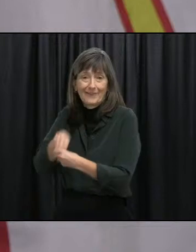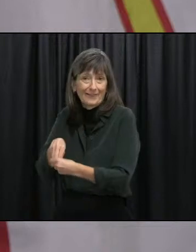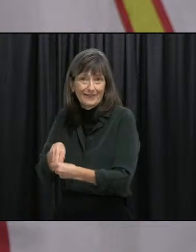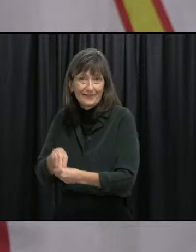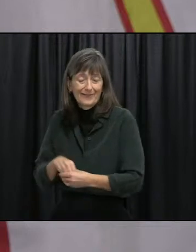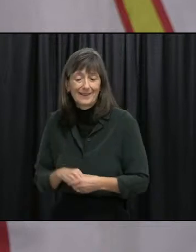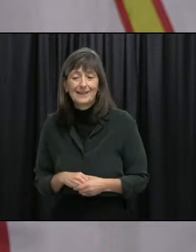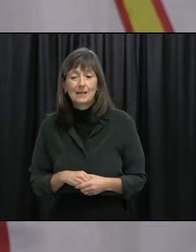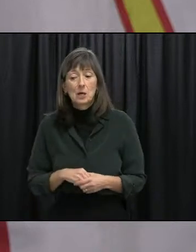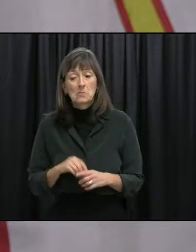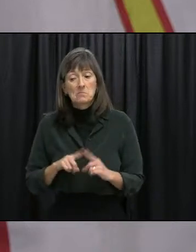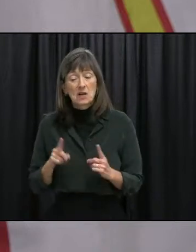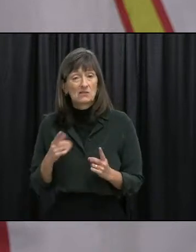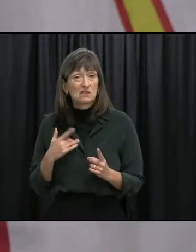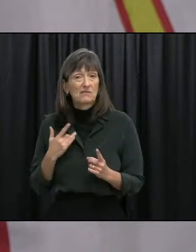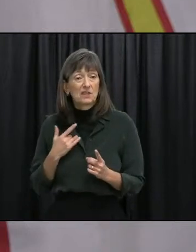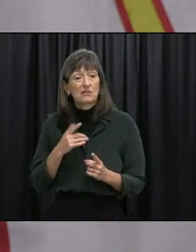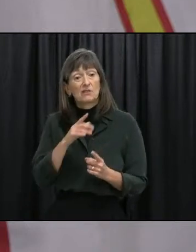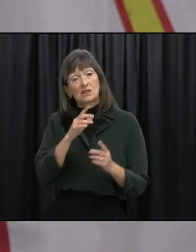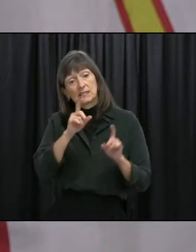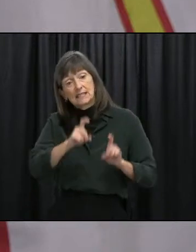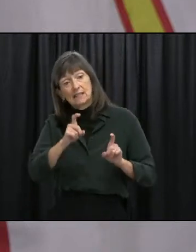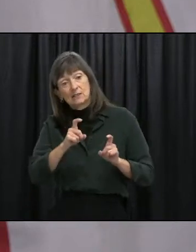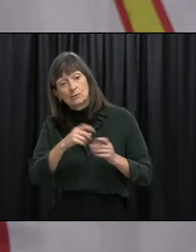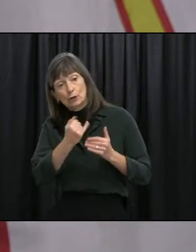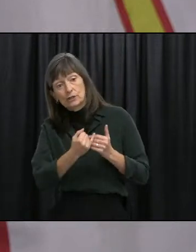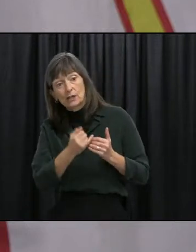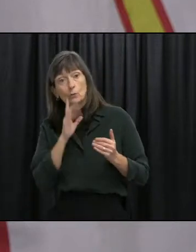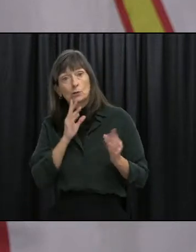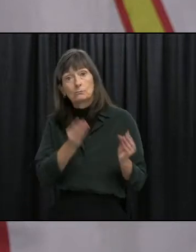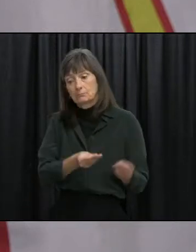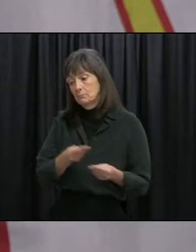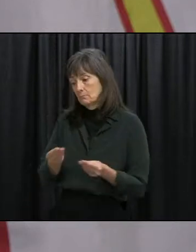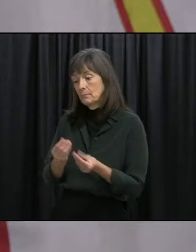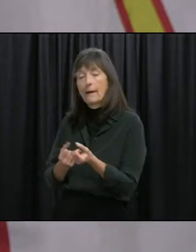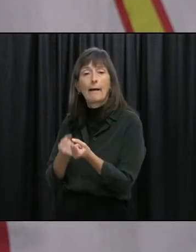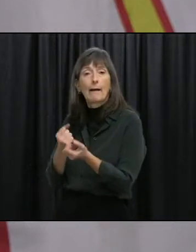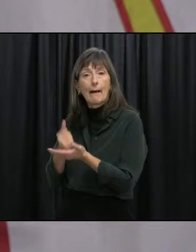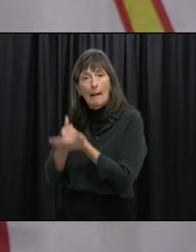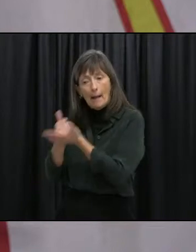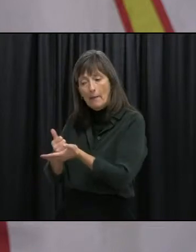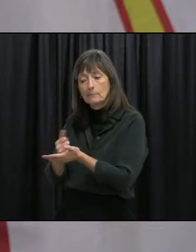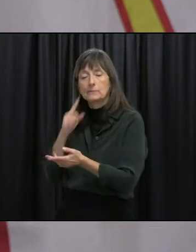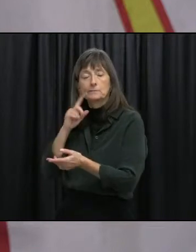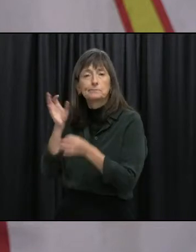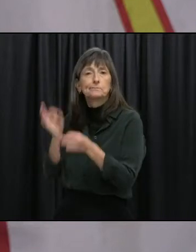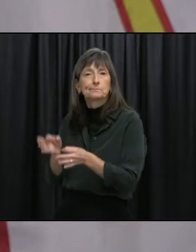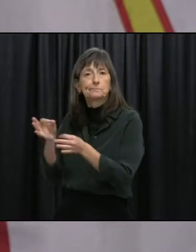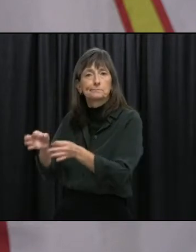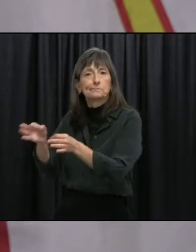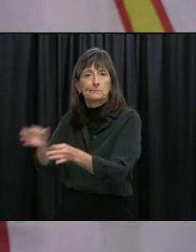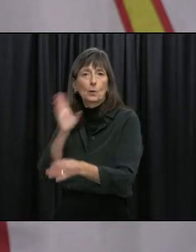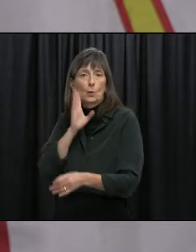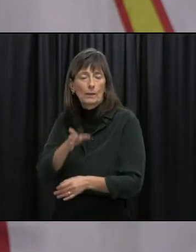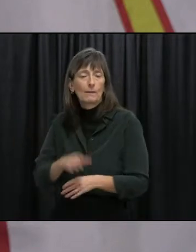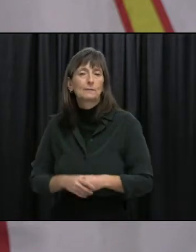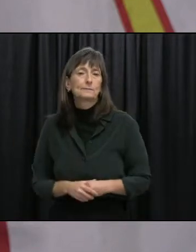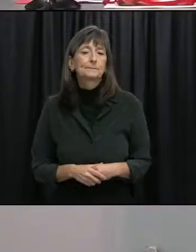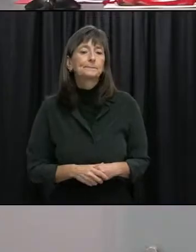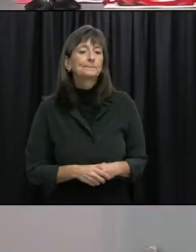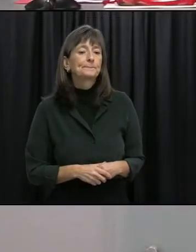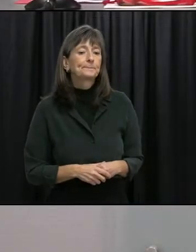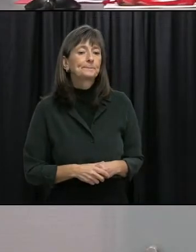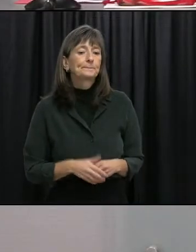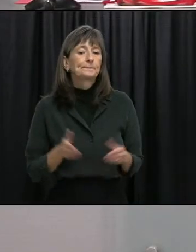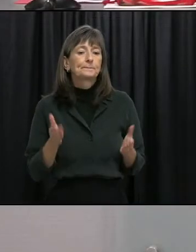but I expect that they will use it to help make some decisions. Thank you. Our next